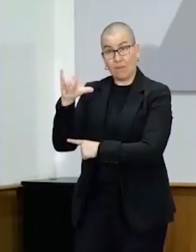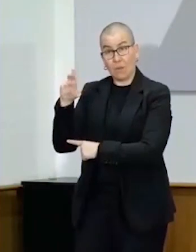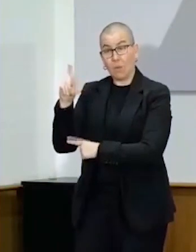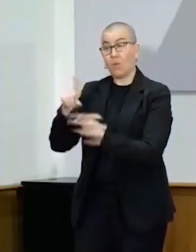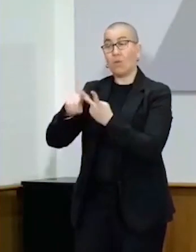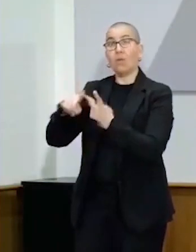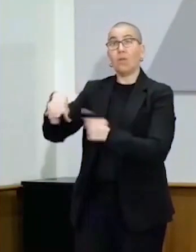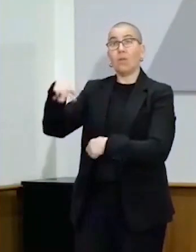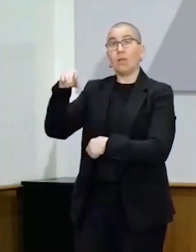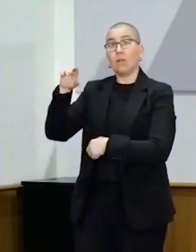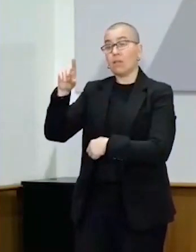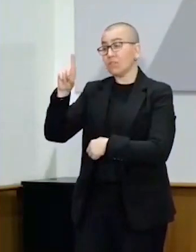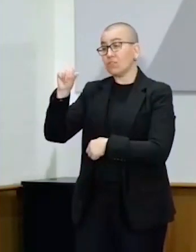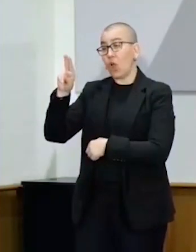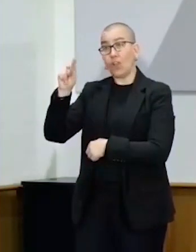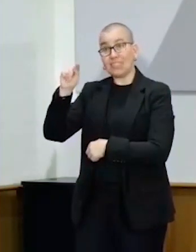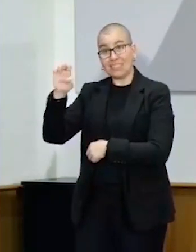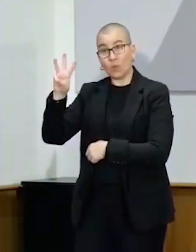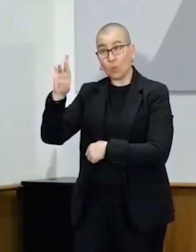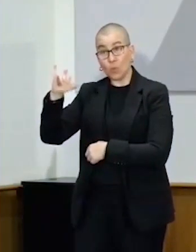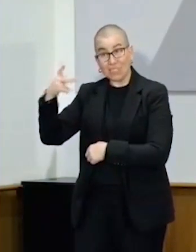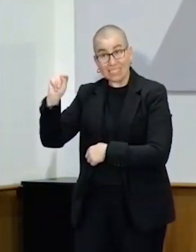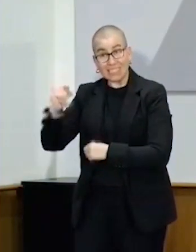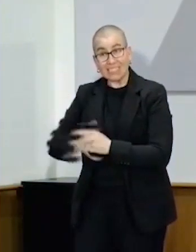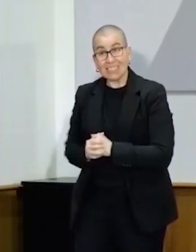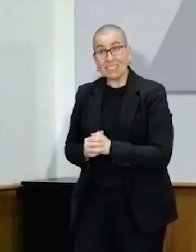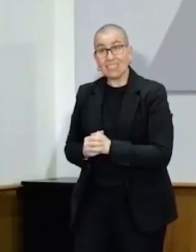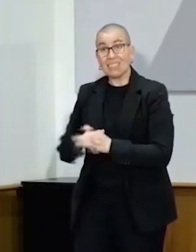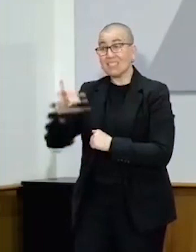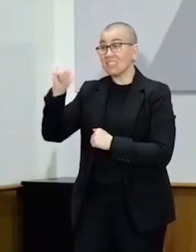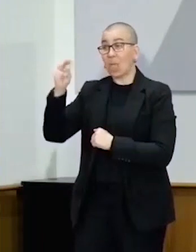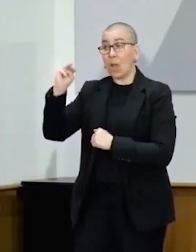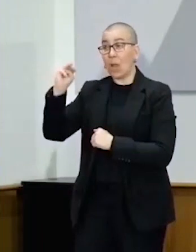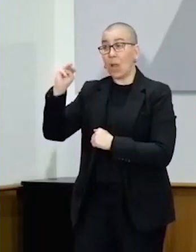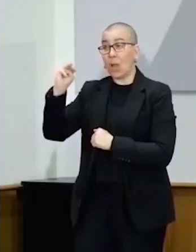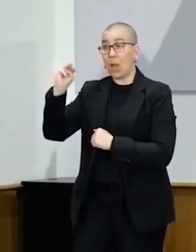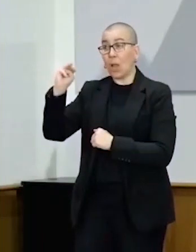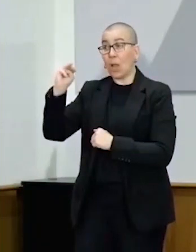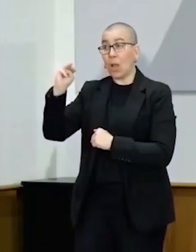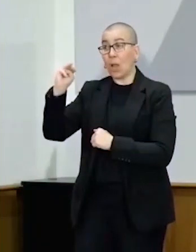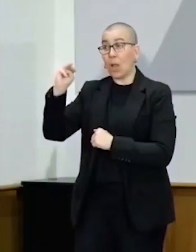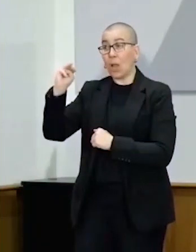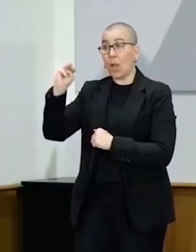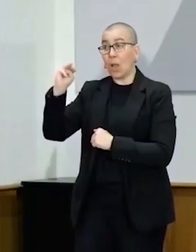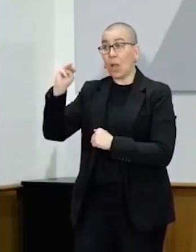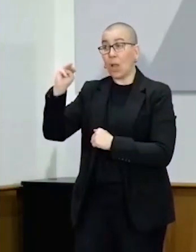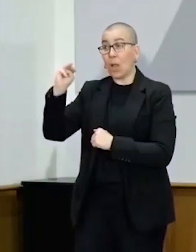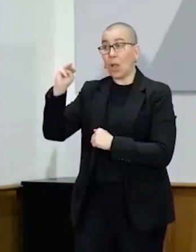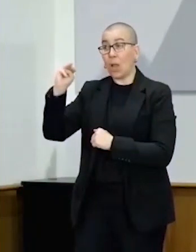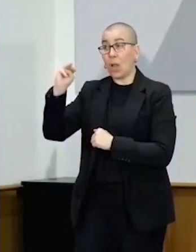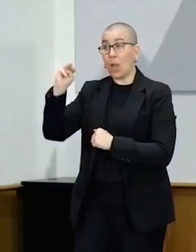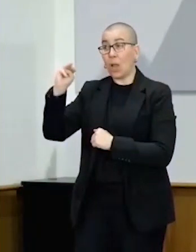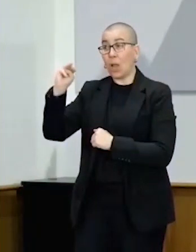go through anything in Minnesota. The names, say their names. I hear that in front of my house. As I should. What do they all have in common?